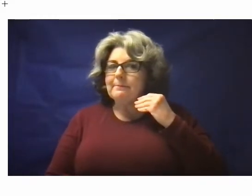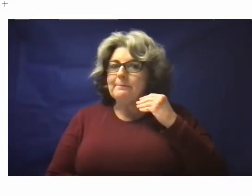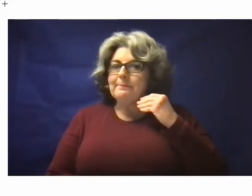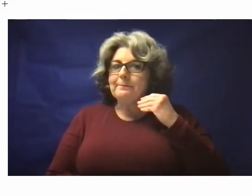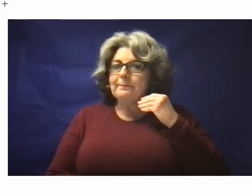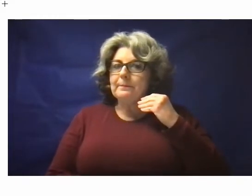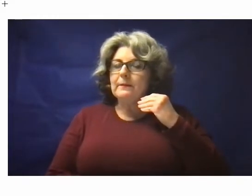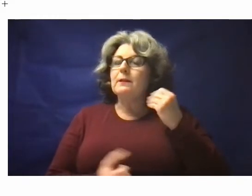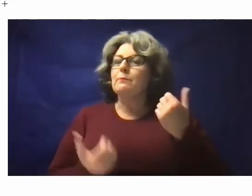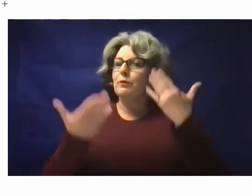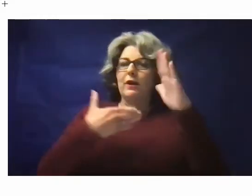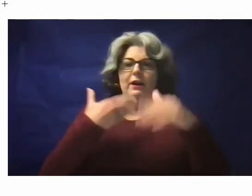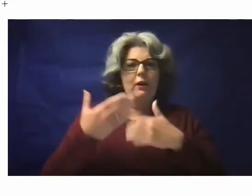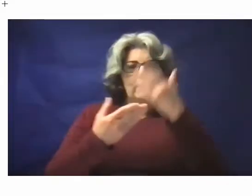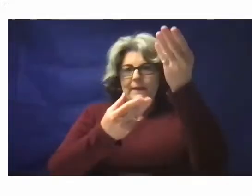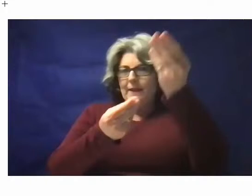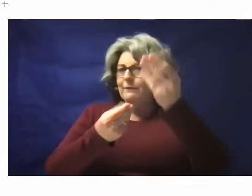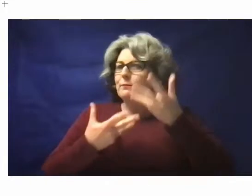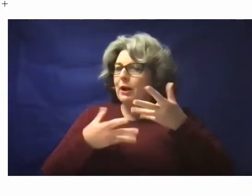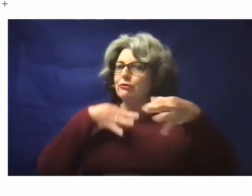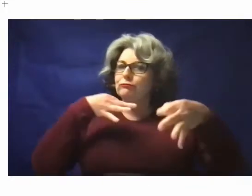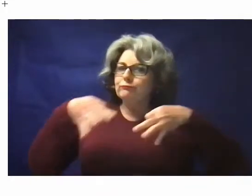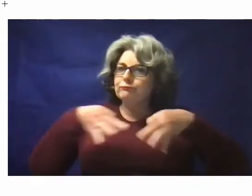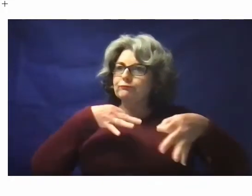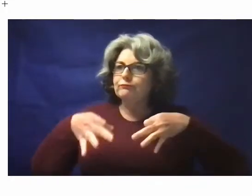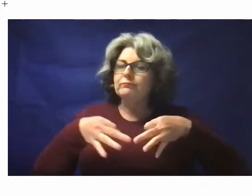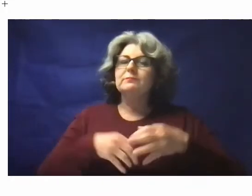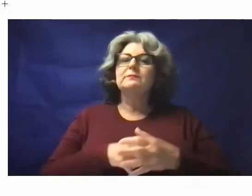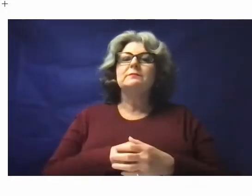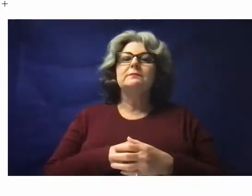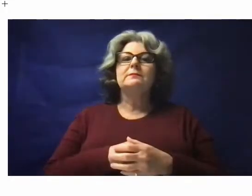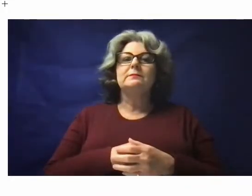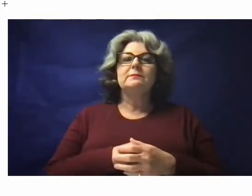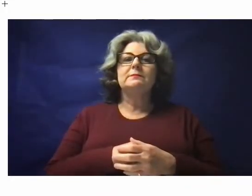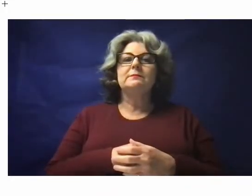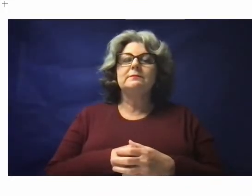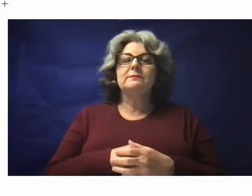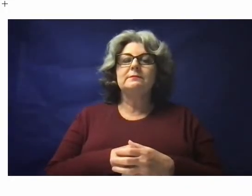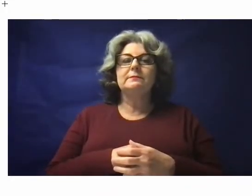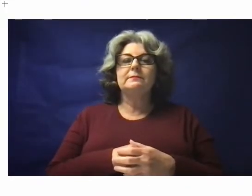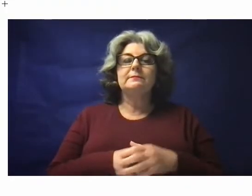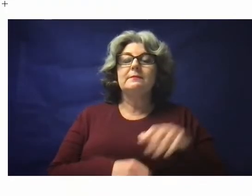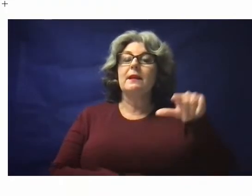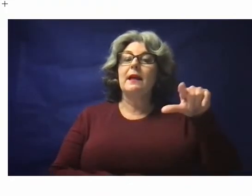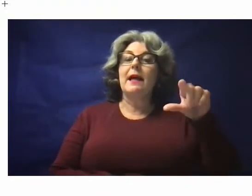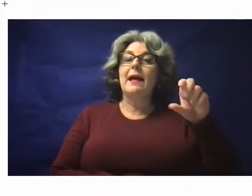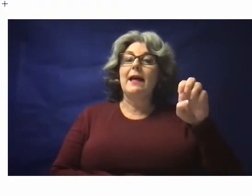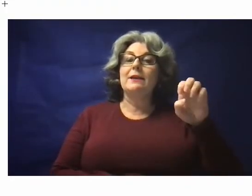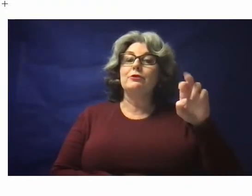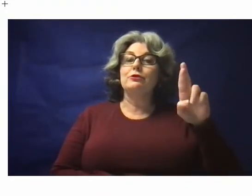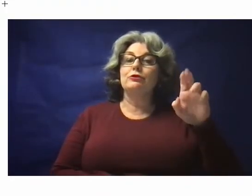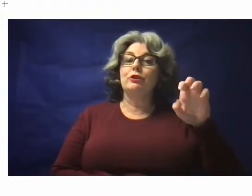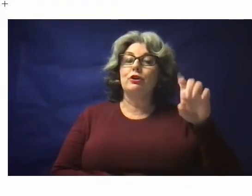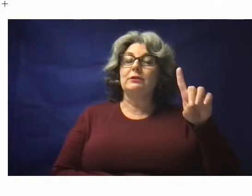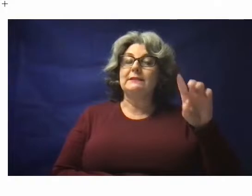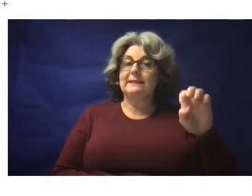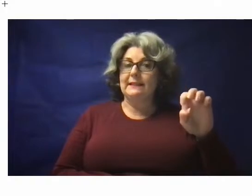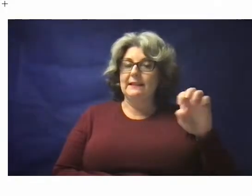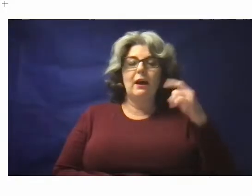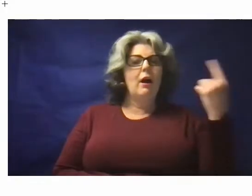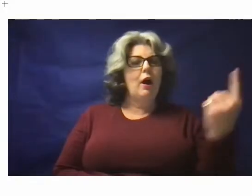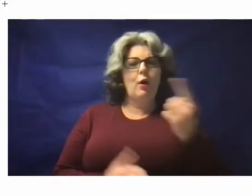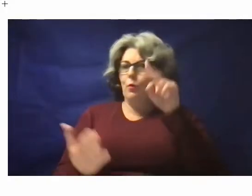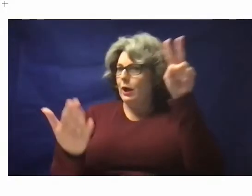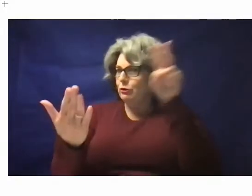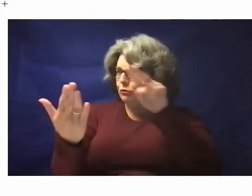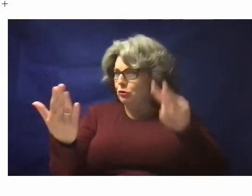provide that information. It's not an automatic screening. As Geraldine said, the hiring manager on that side will always look at